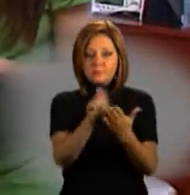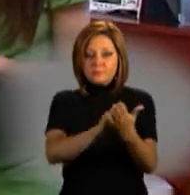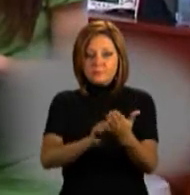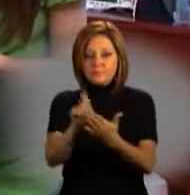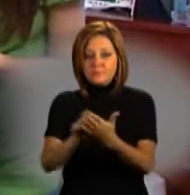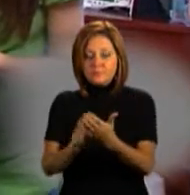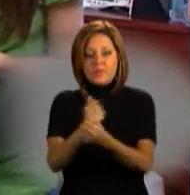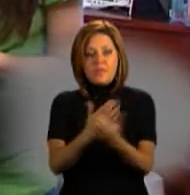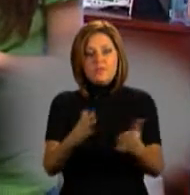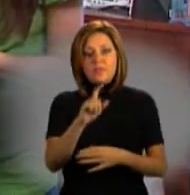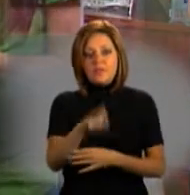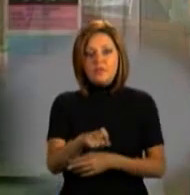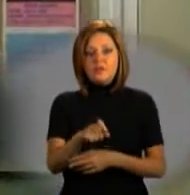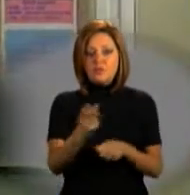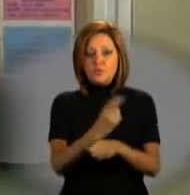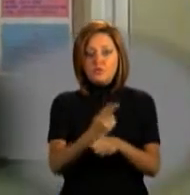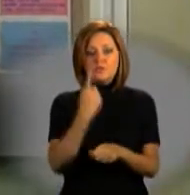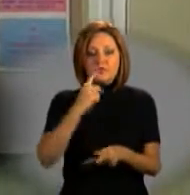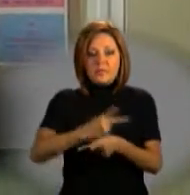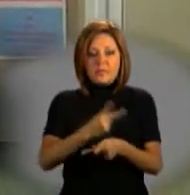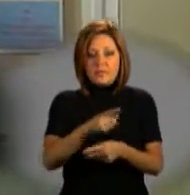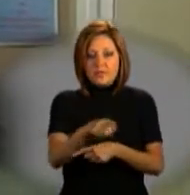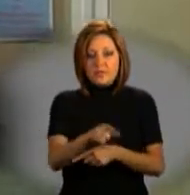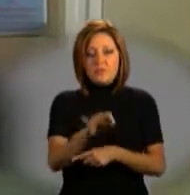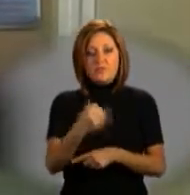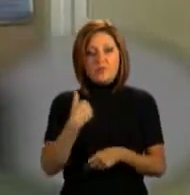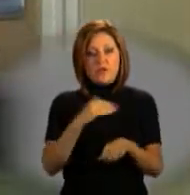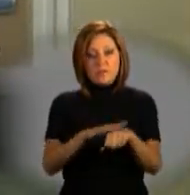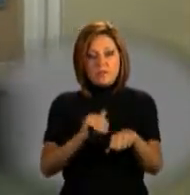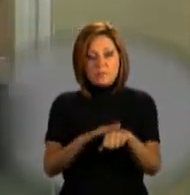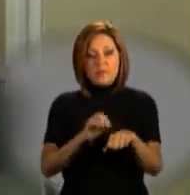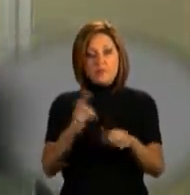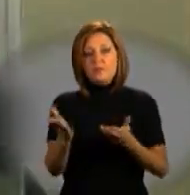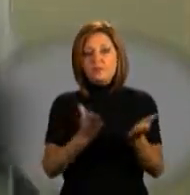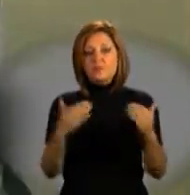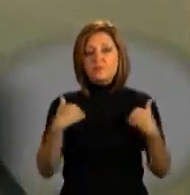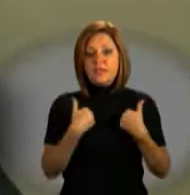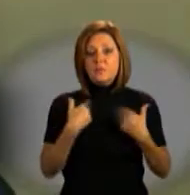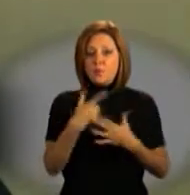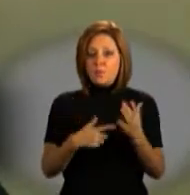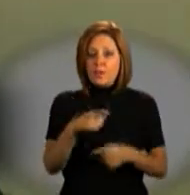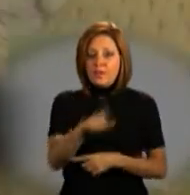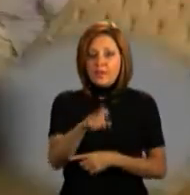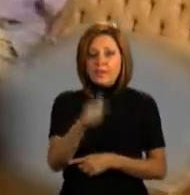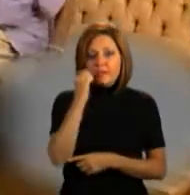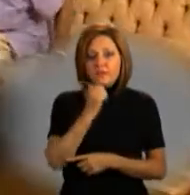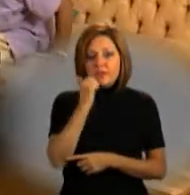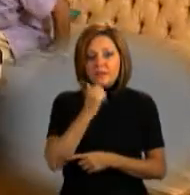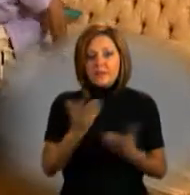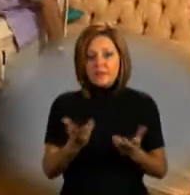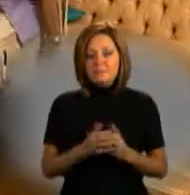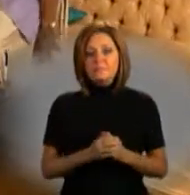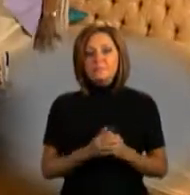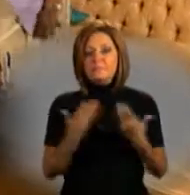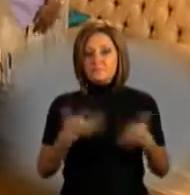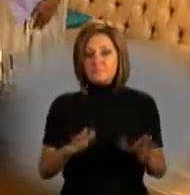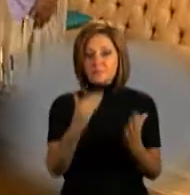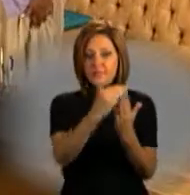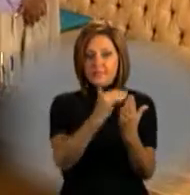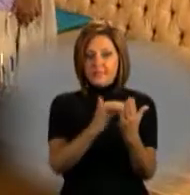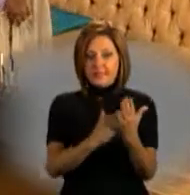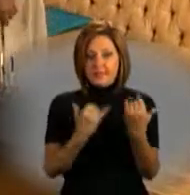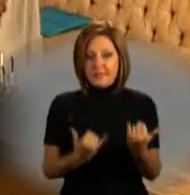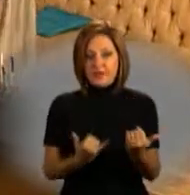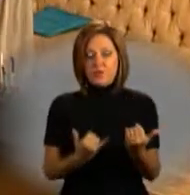that's used to care for them. If you have a pet or service animal, what does it need each day? Now that you have your